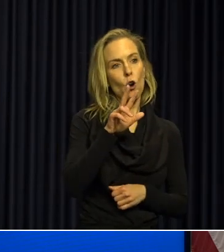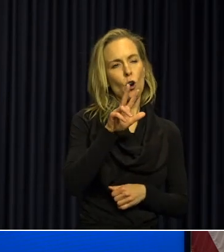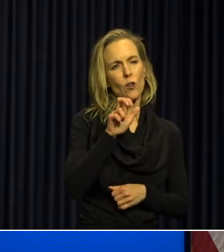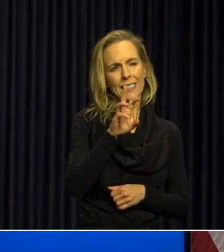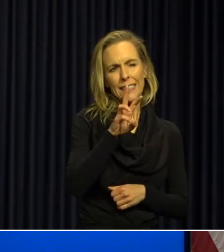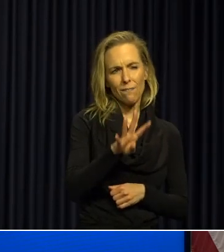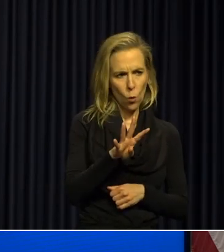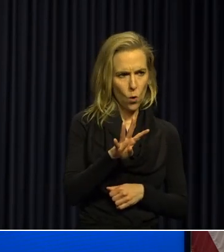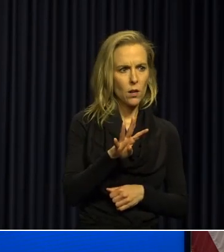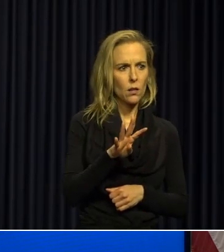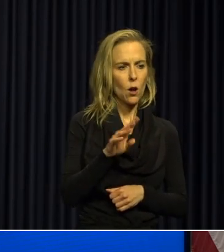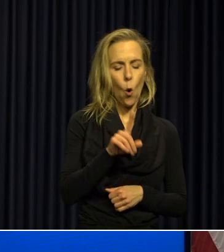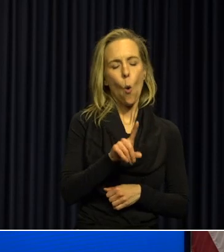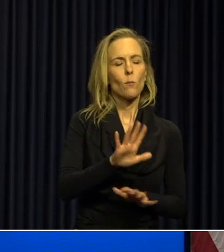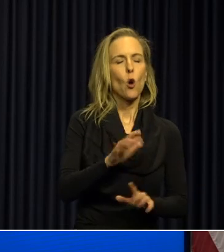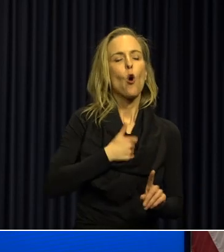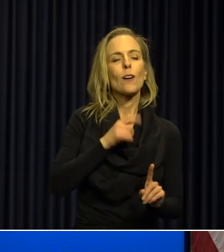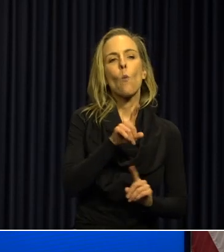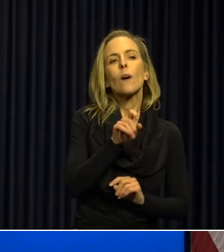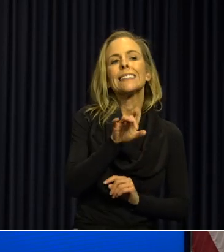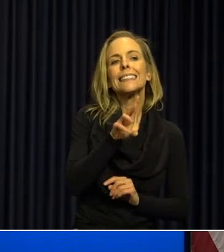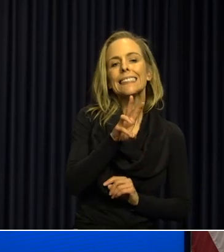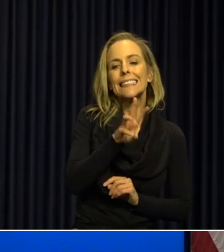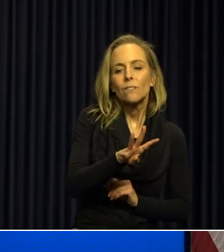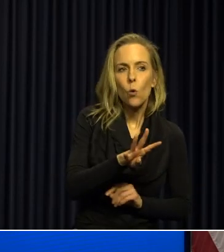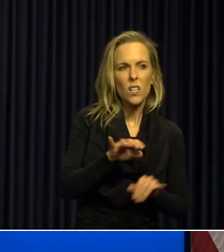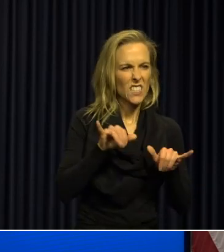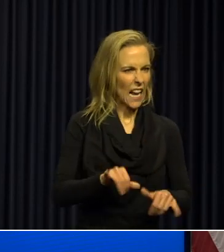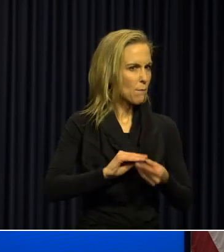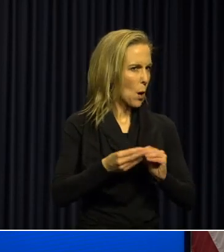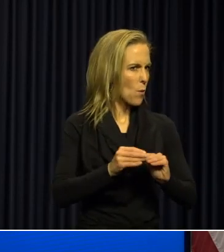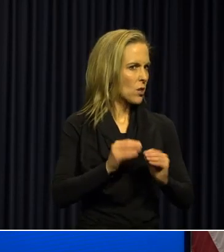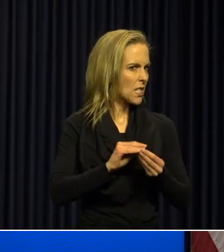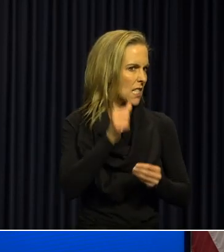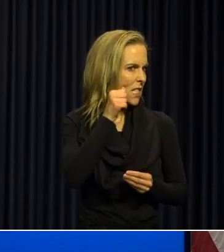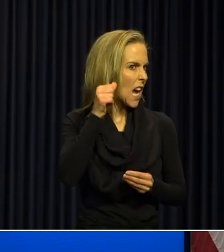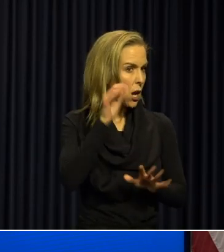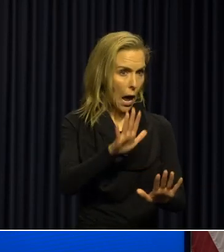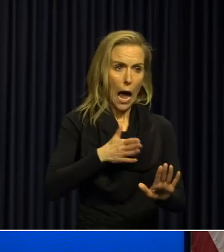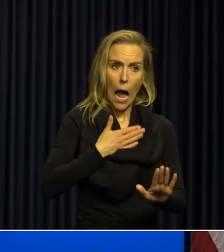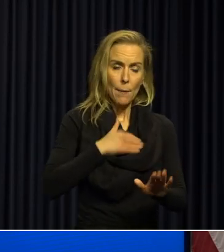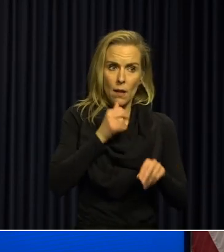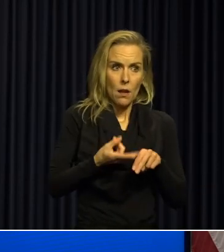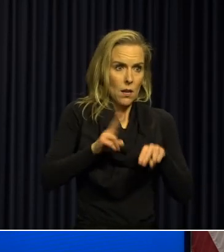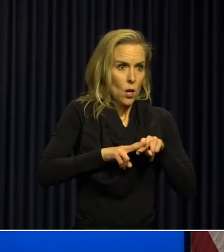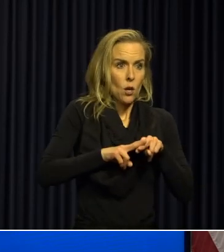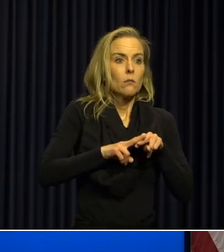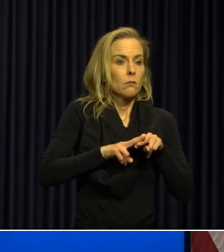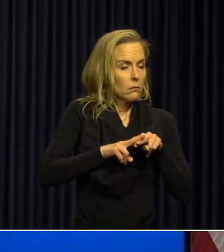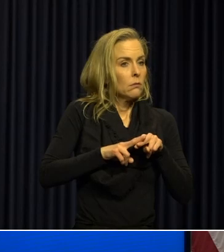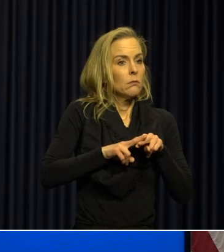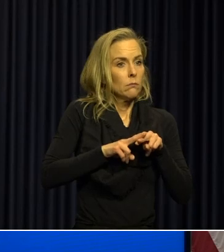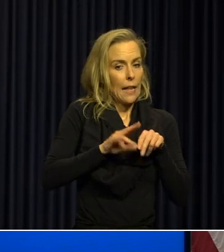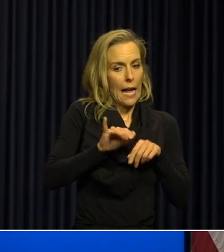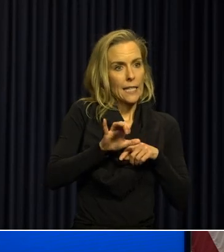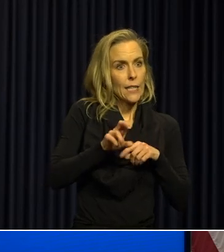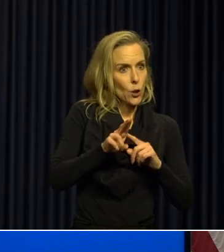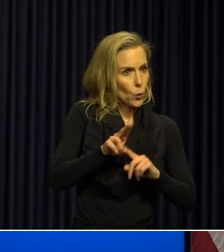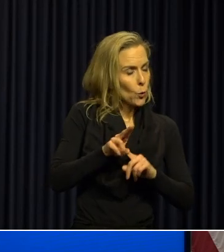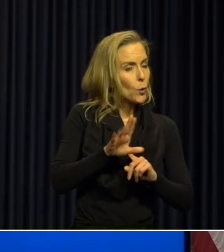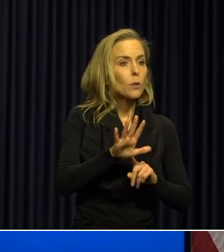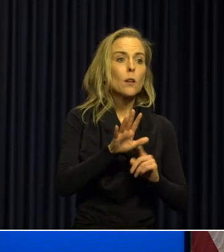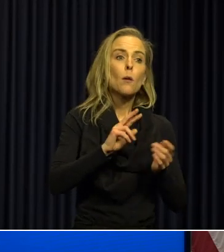I think that's about the exact same number as yesterday. We're glad that didn't increase, but think about those folks